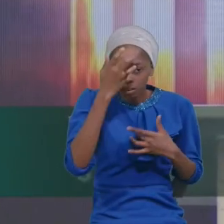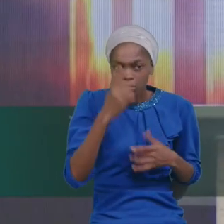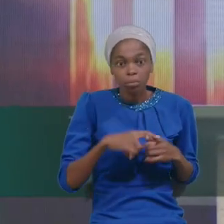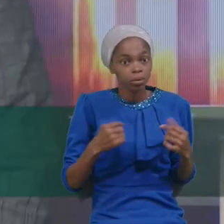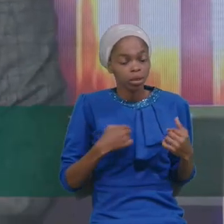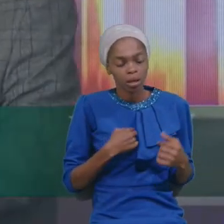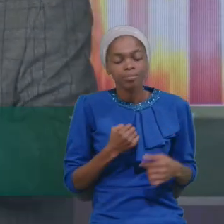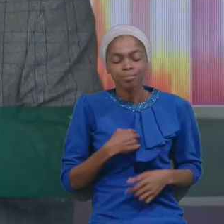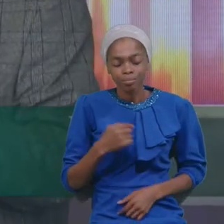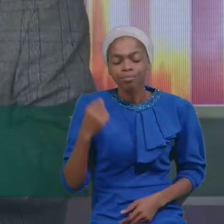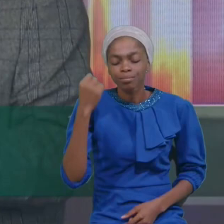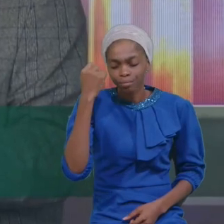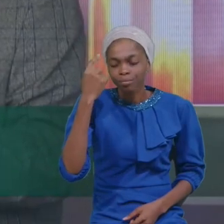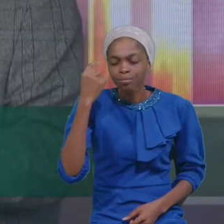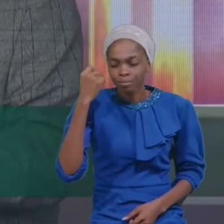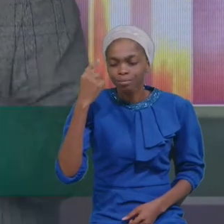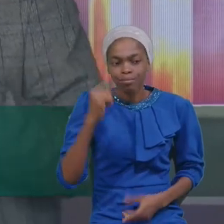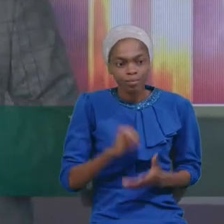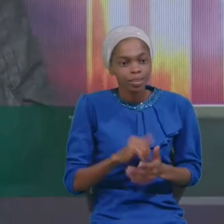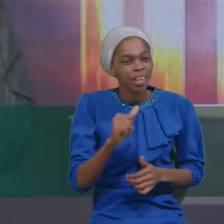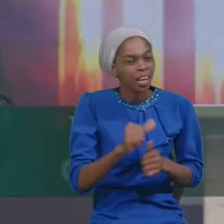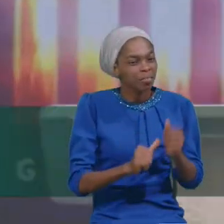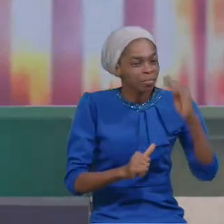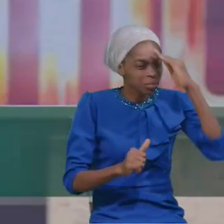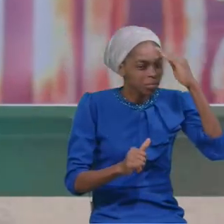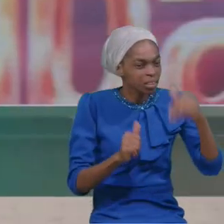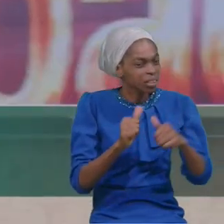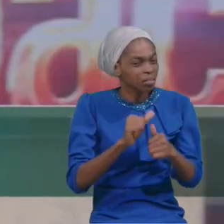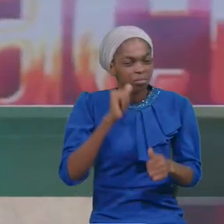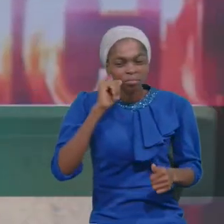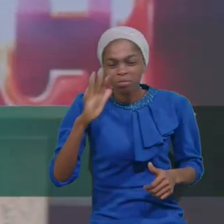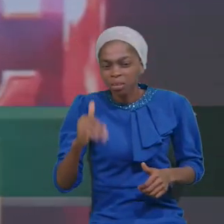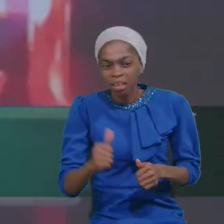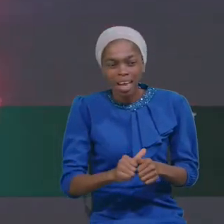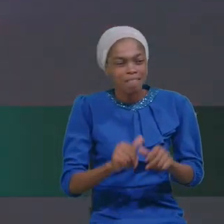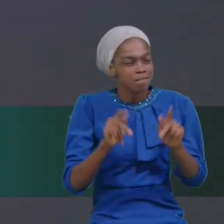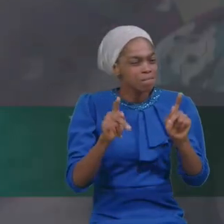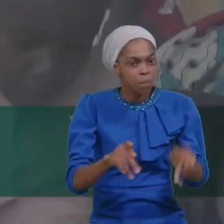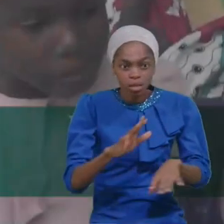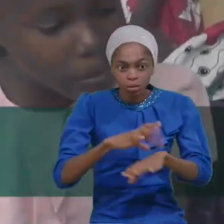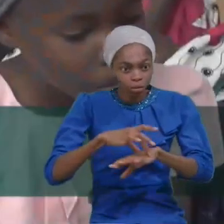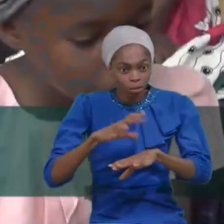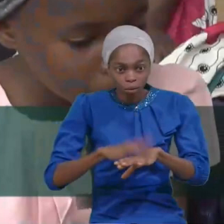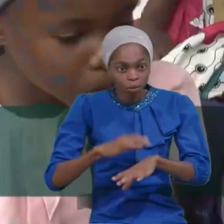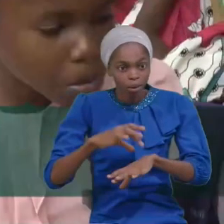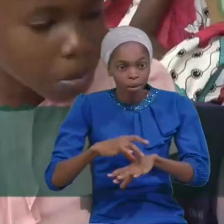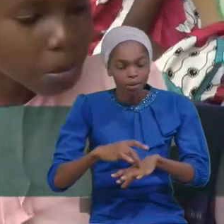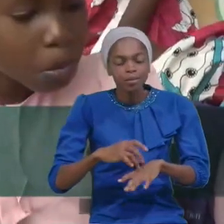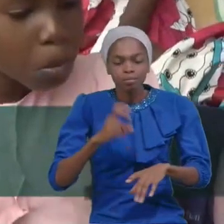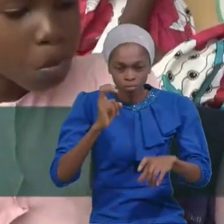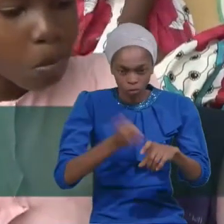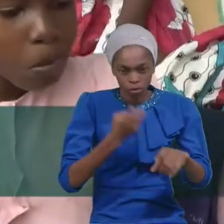girl on earth hurts. Something that hurts us in our mind, something that makes